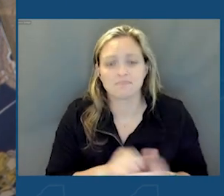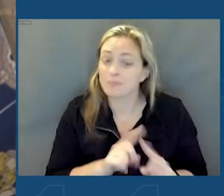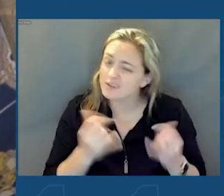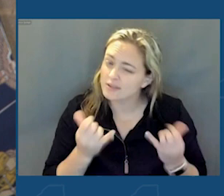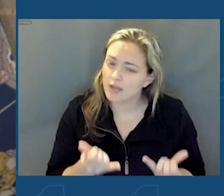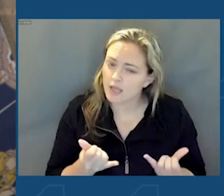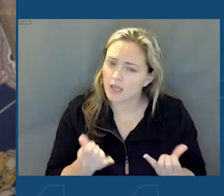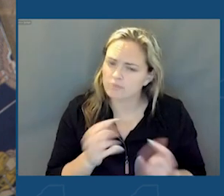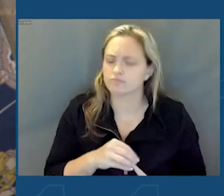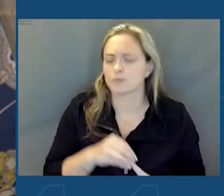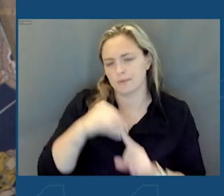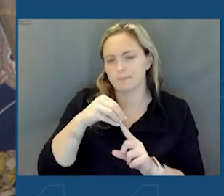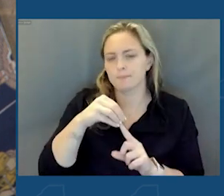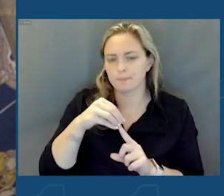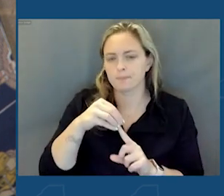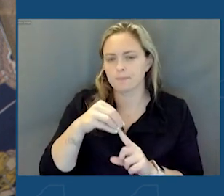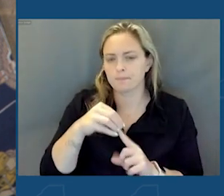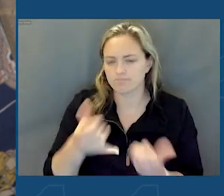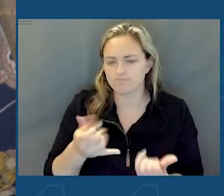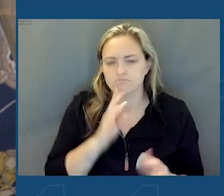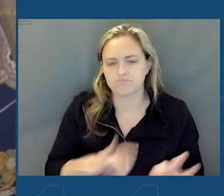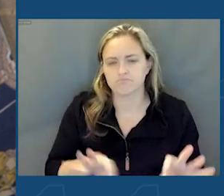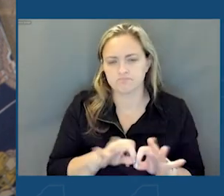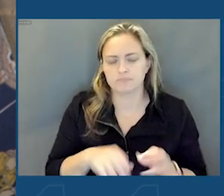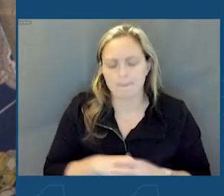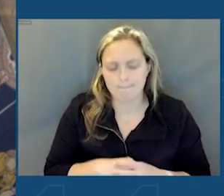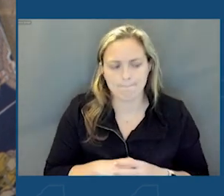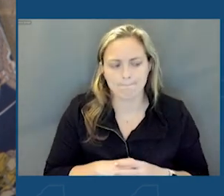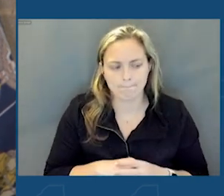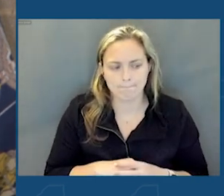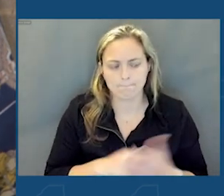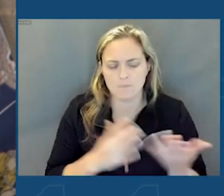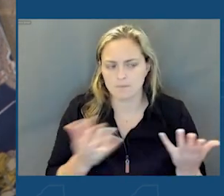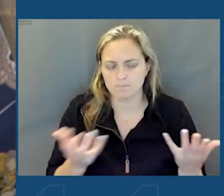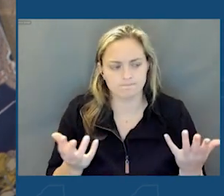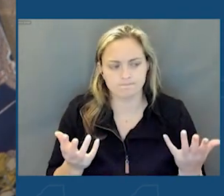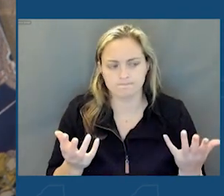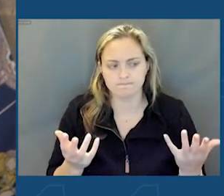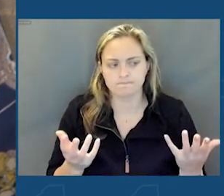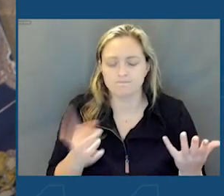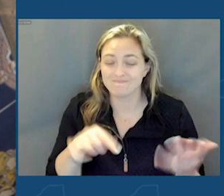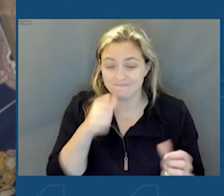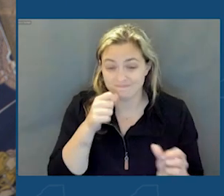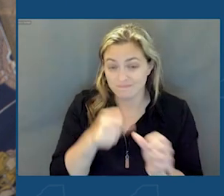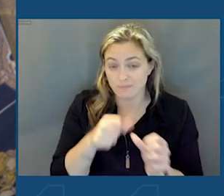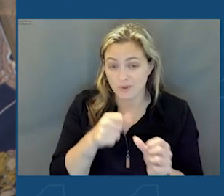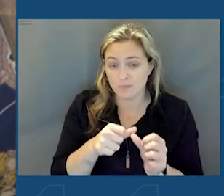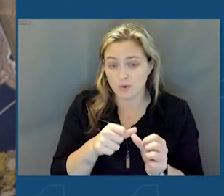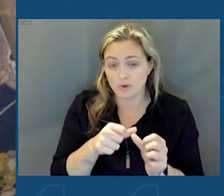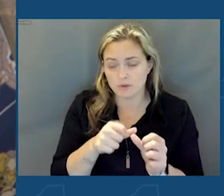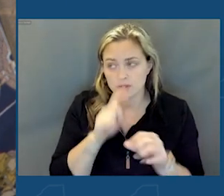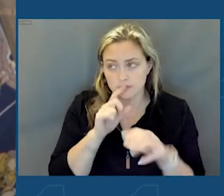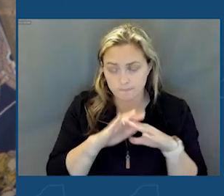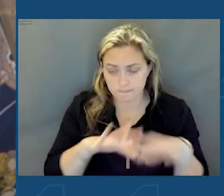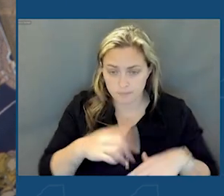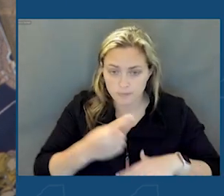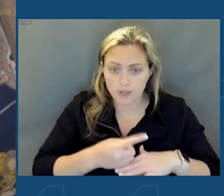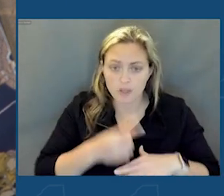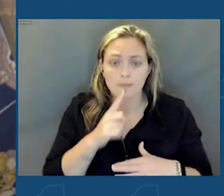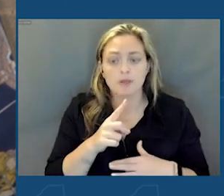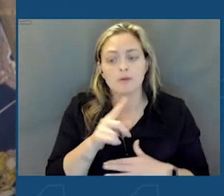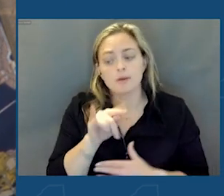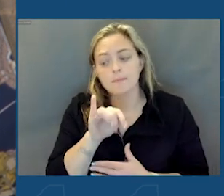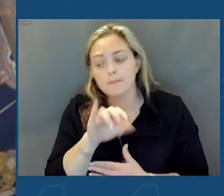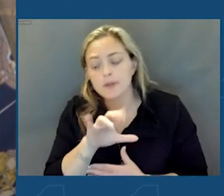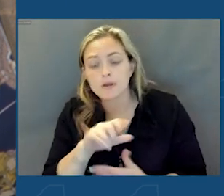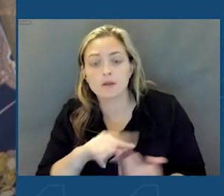unique. Today is unique. And we must remember it is a solemn day. You may have a picnic waiting for you at